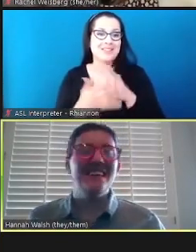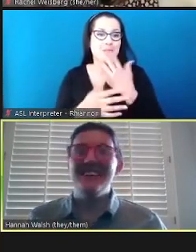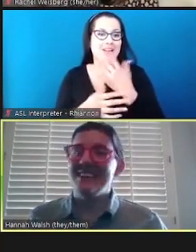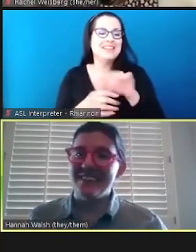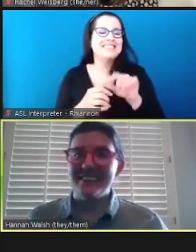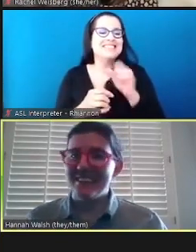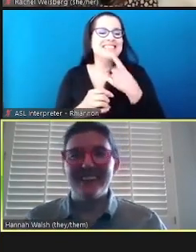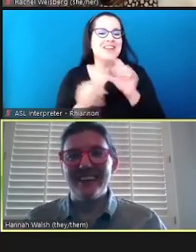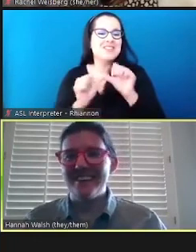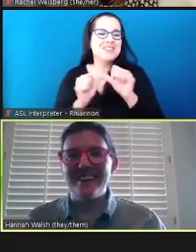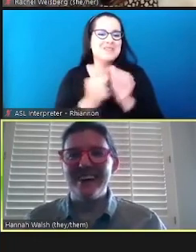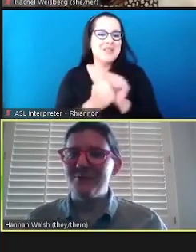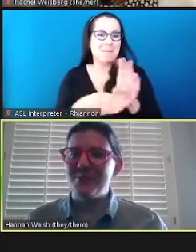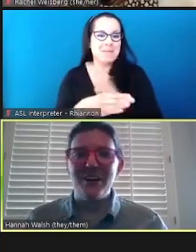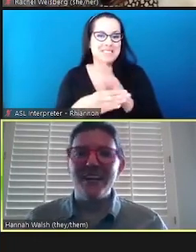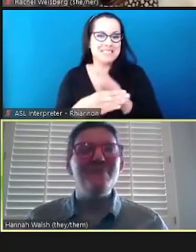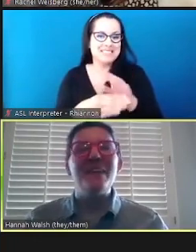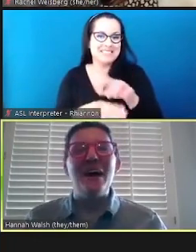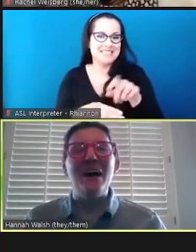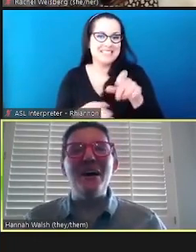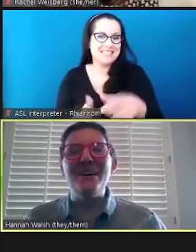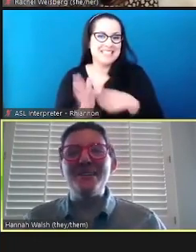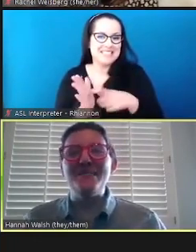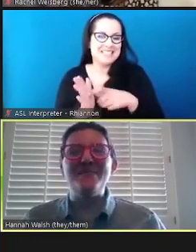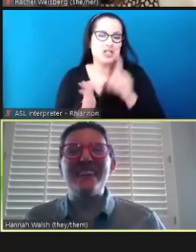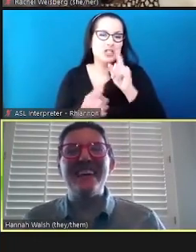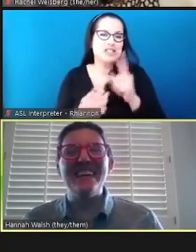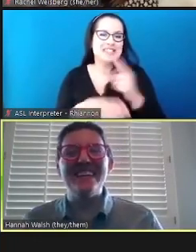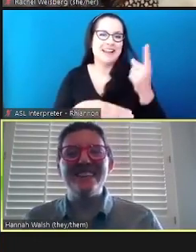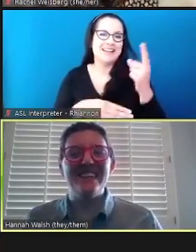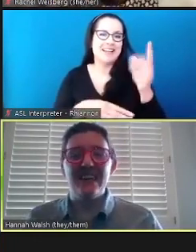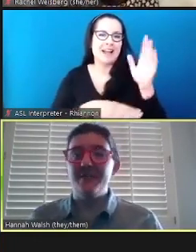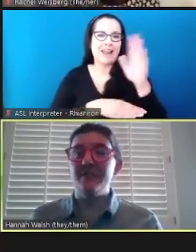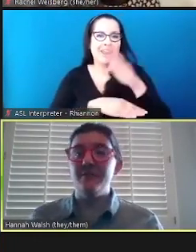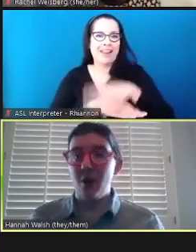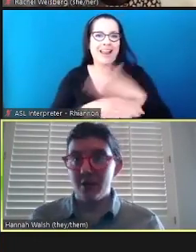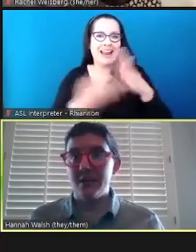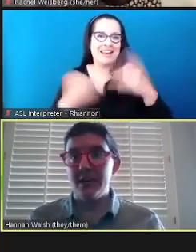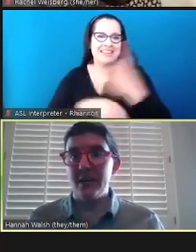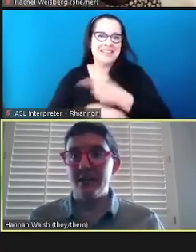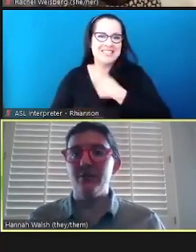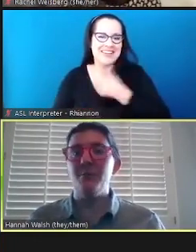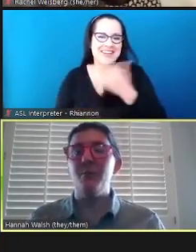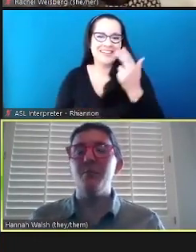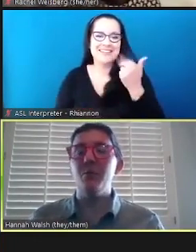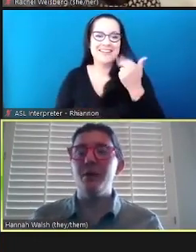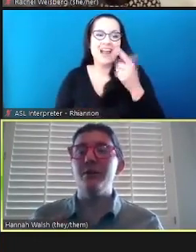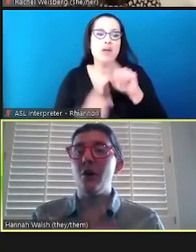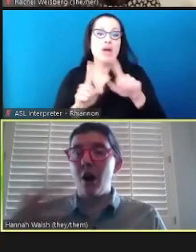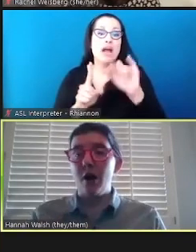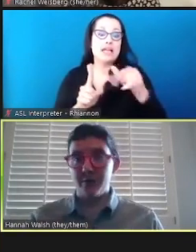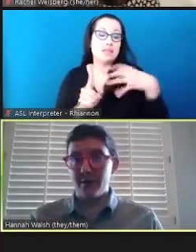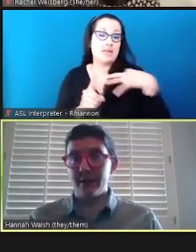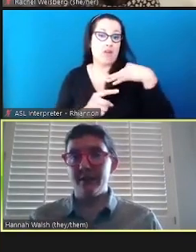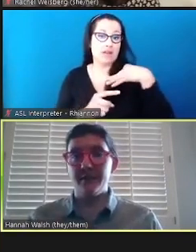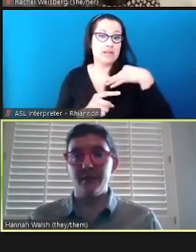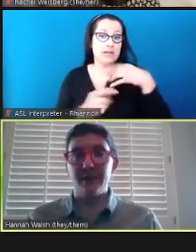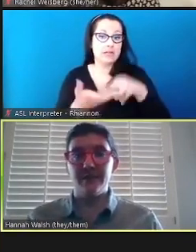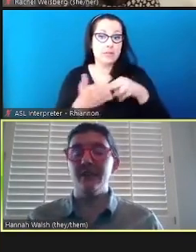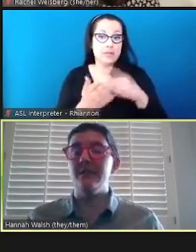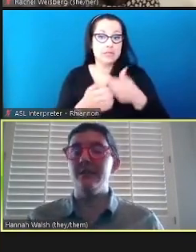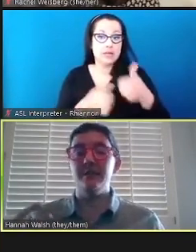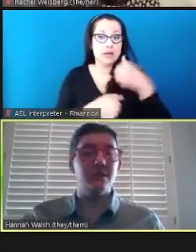necessity. The end of the day, I'm sorry, is if it's voluntary. So the employer is offering